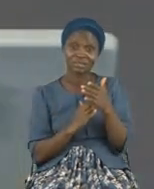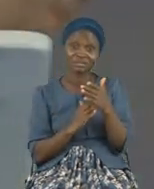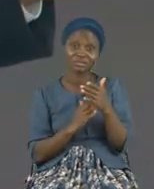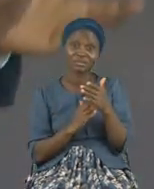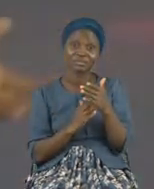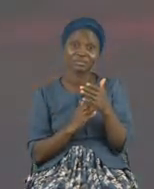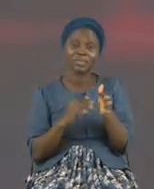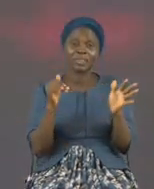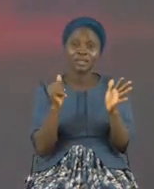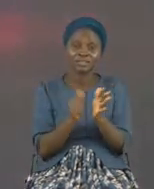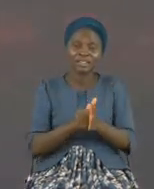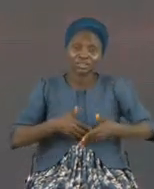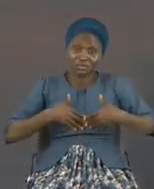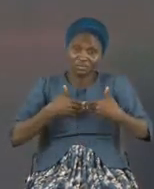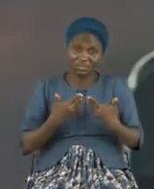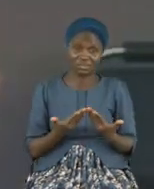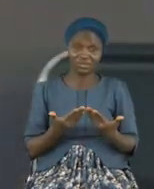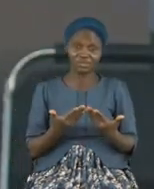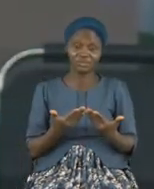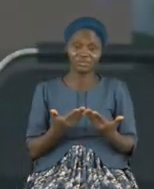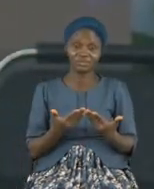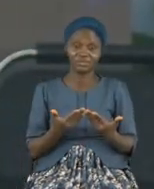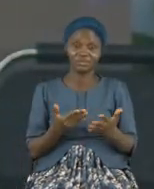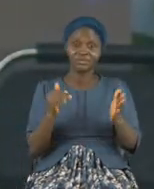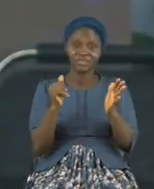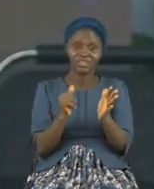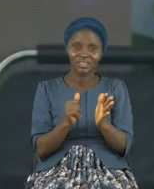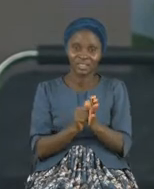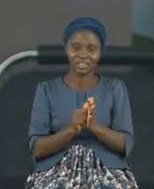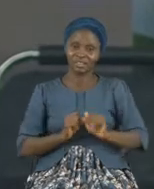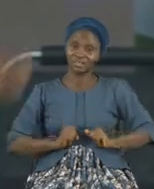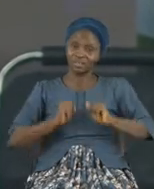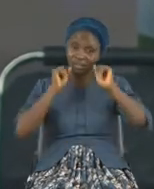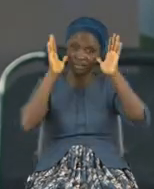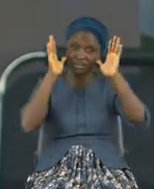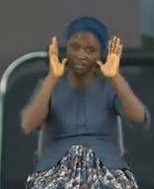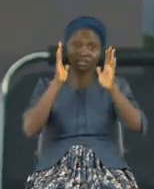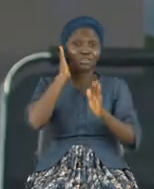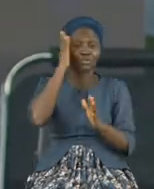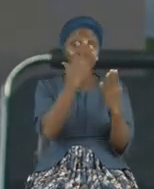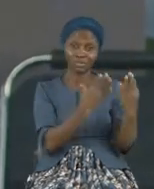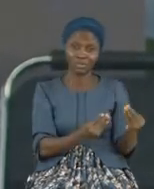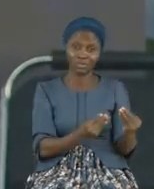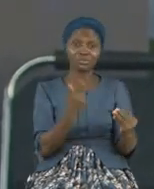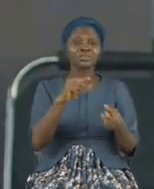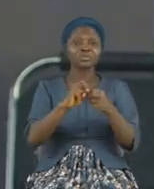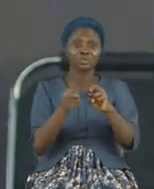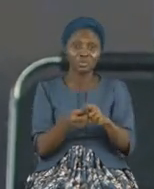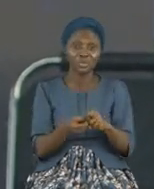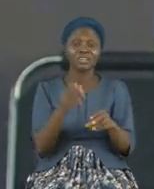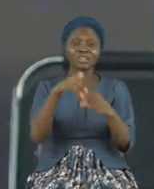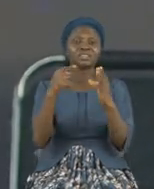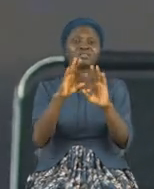that confession, that yieldedness will solve the problem in the